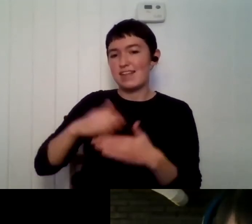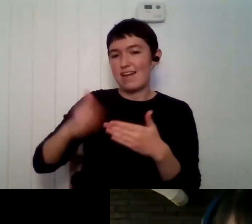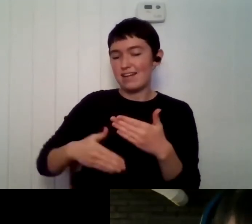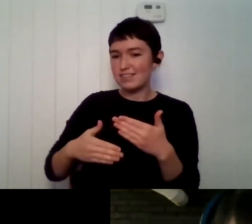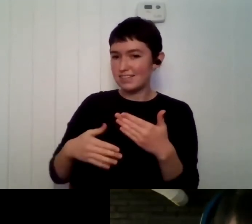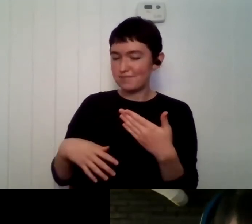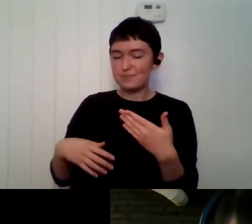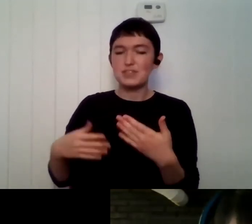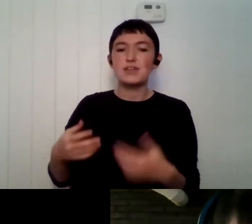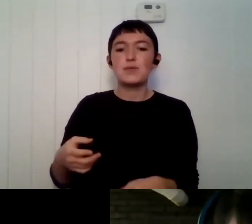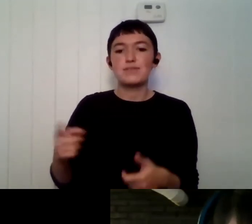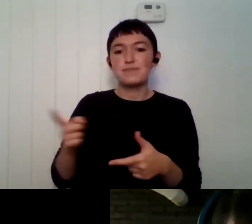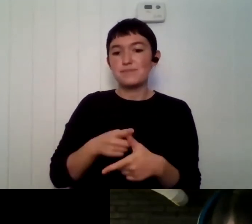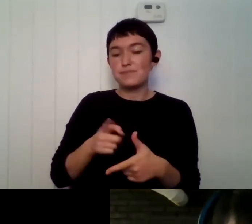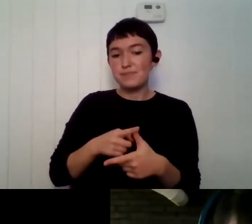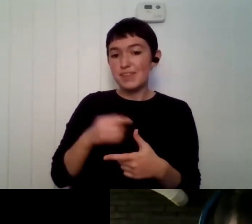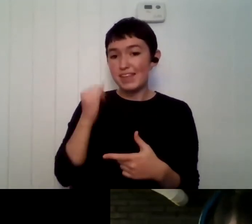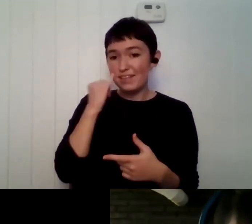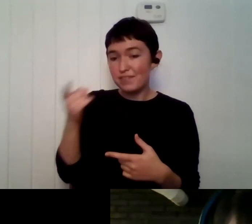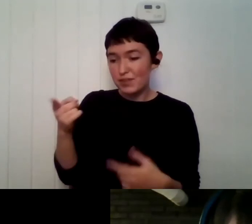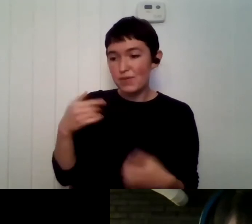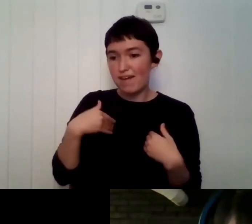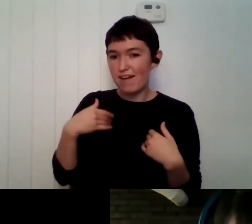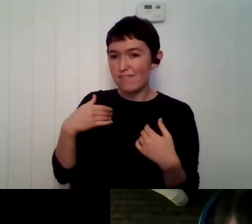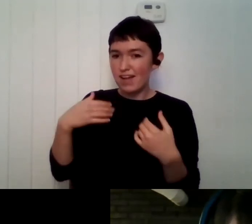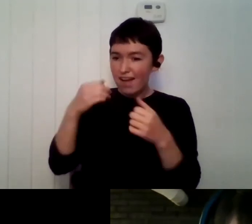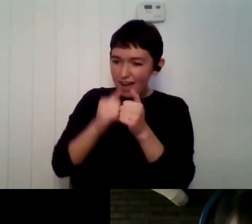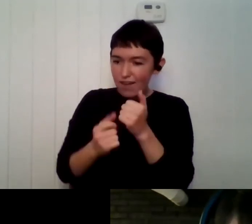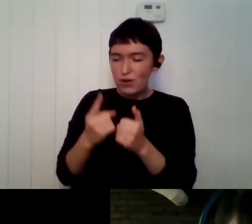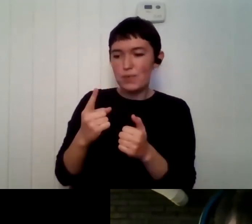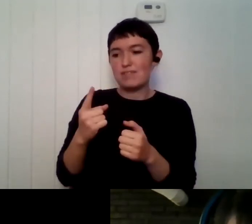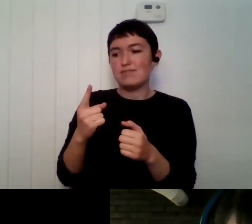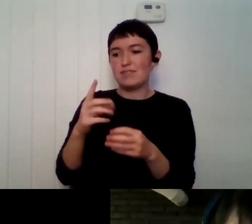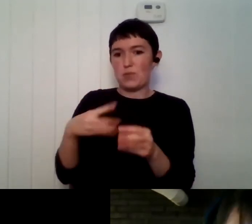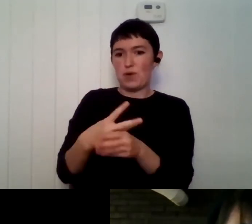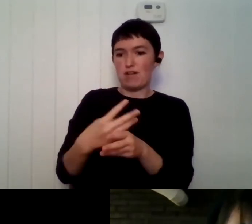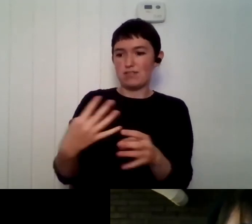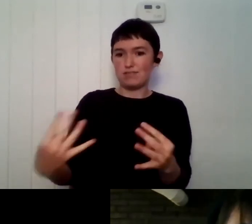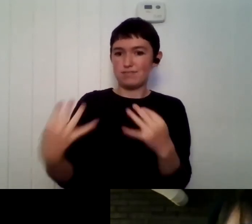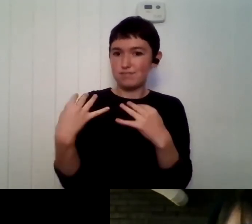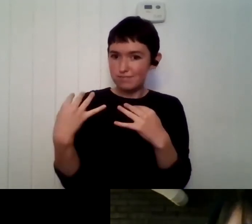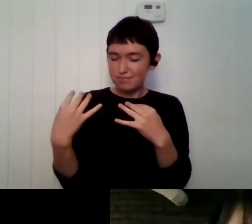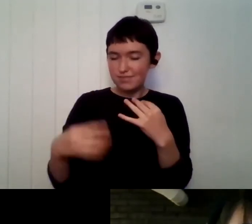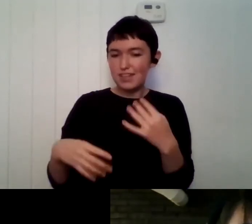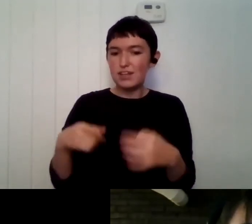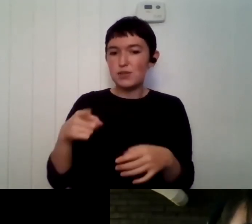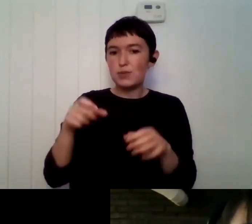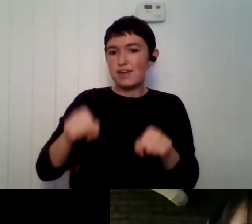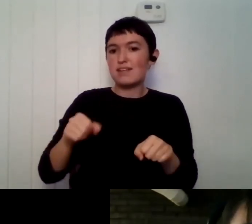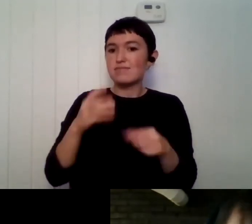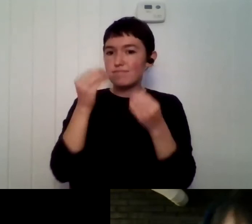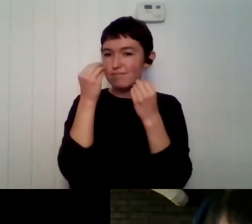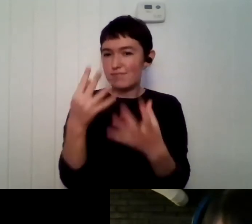first question for you is, if you had everyone's attention in the whole world and you could tell them one thing about your area